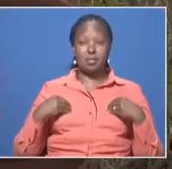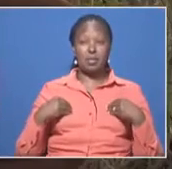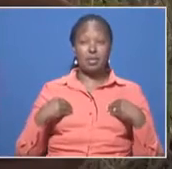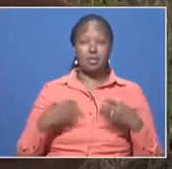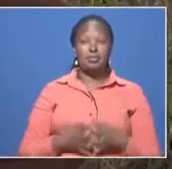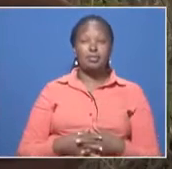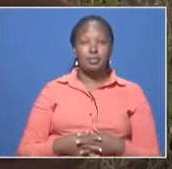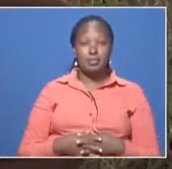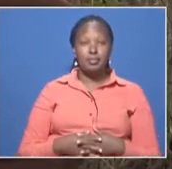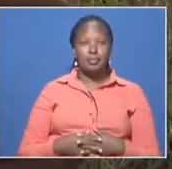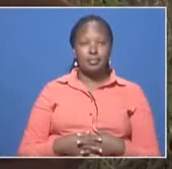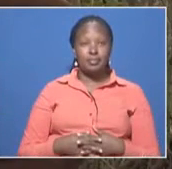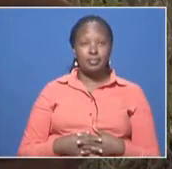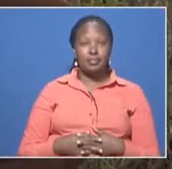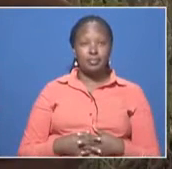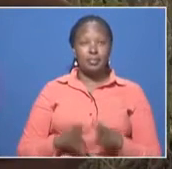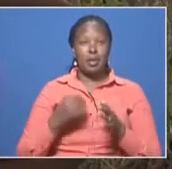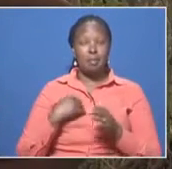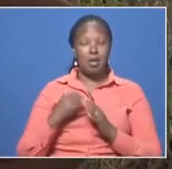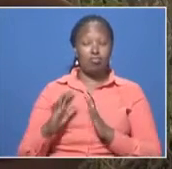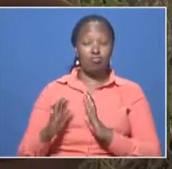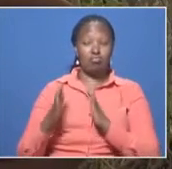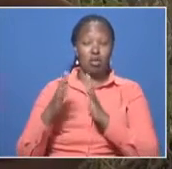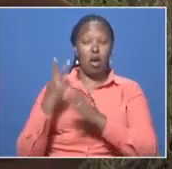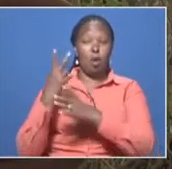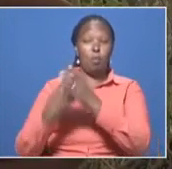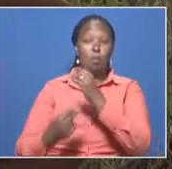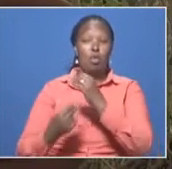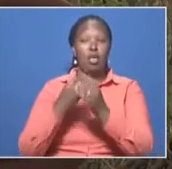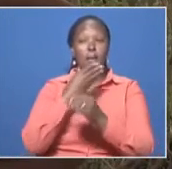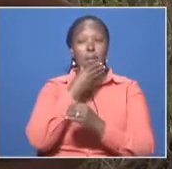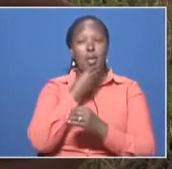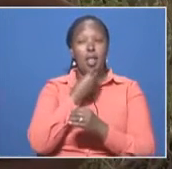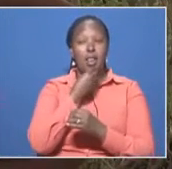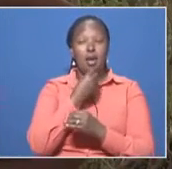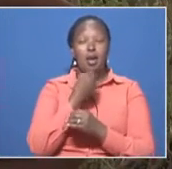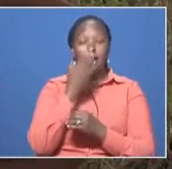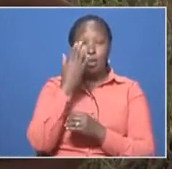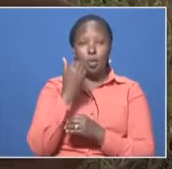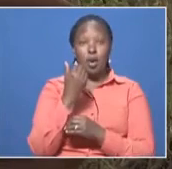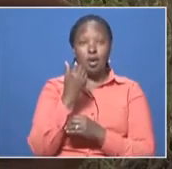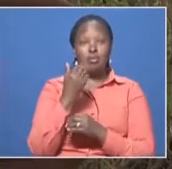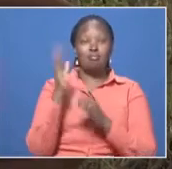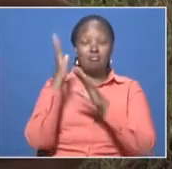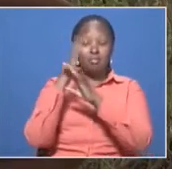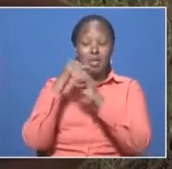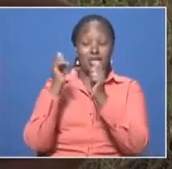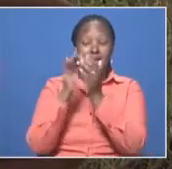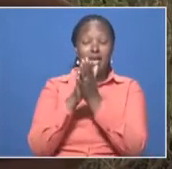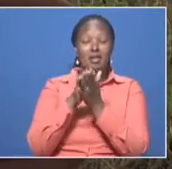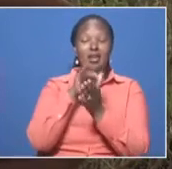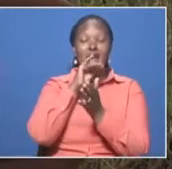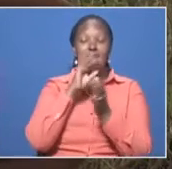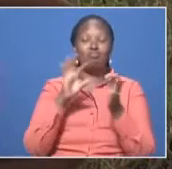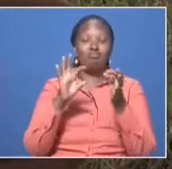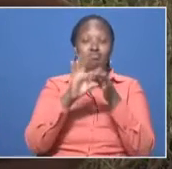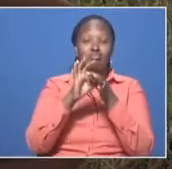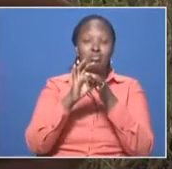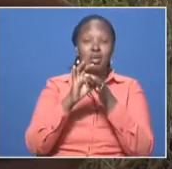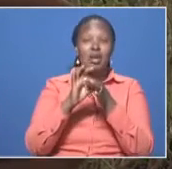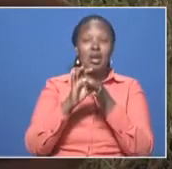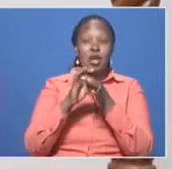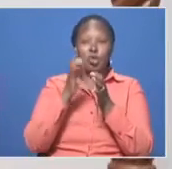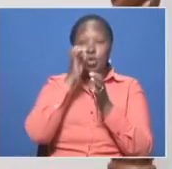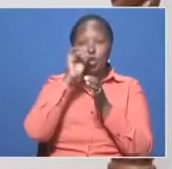welcomed. And I commend both men for coming together and putting all differences